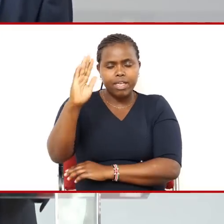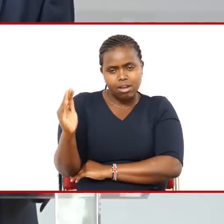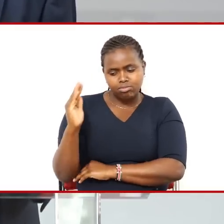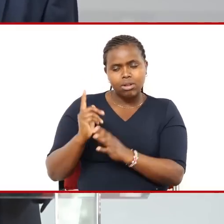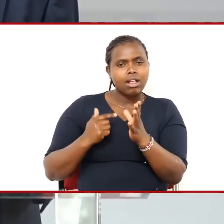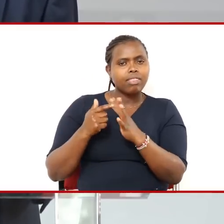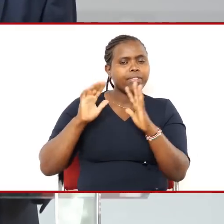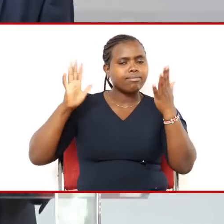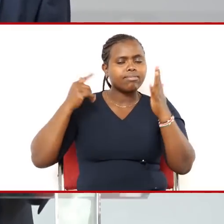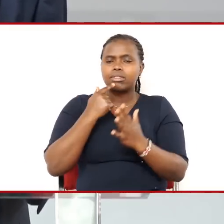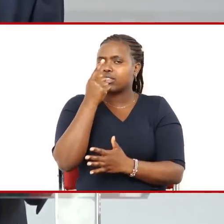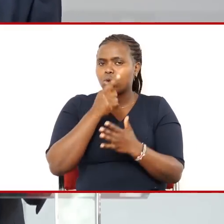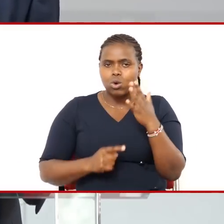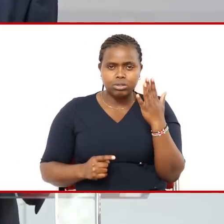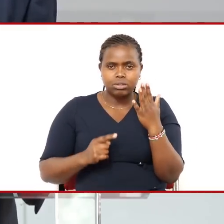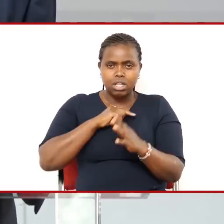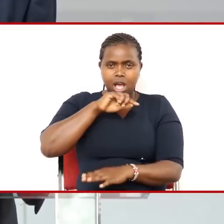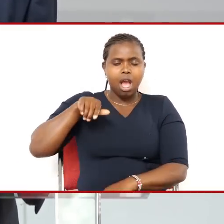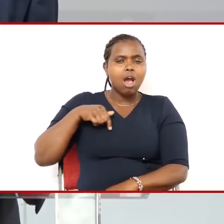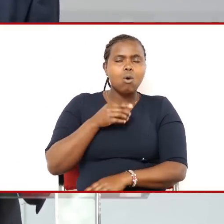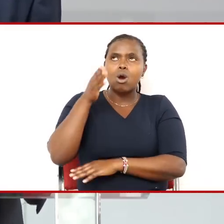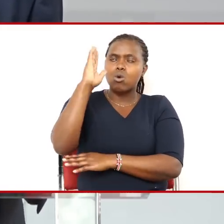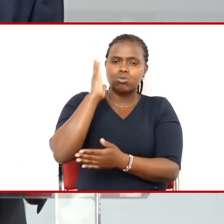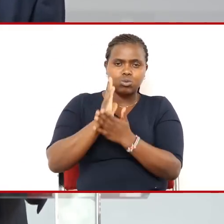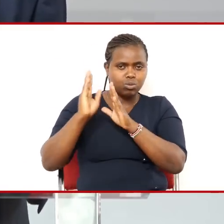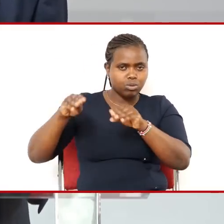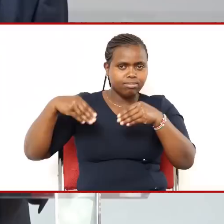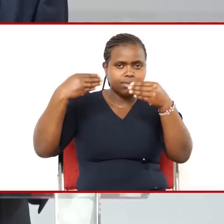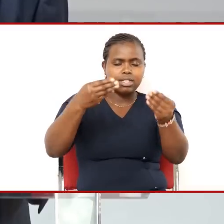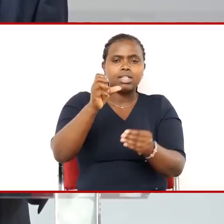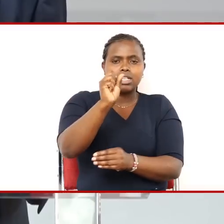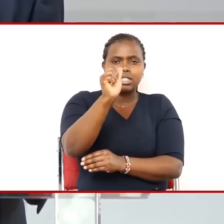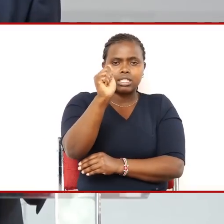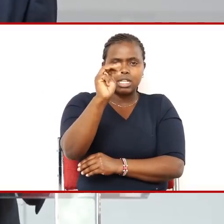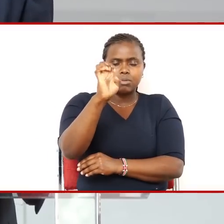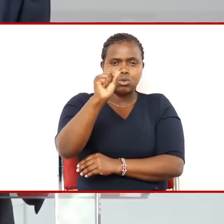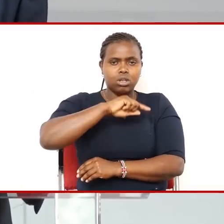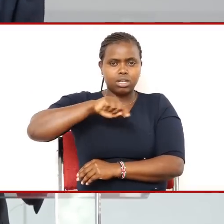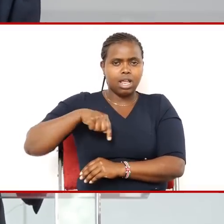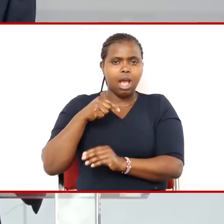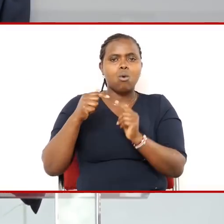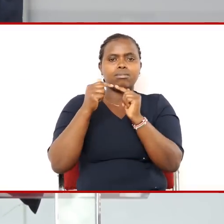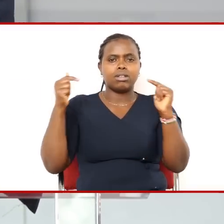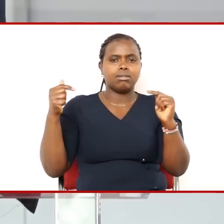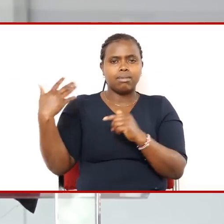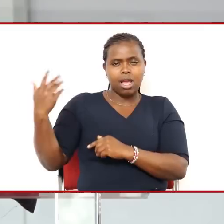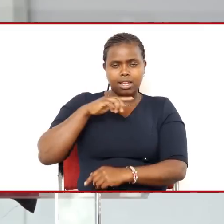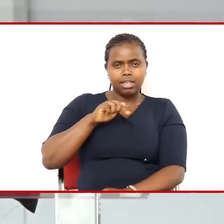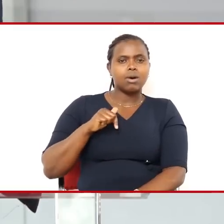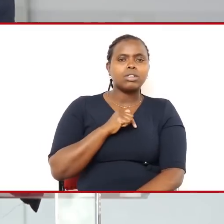to celebrate, saying, "Our God has delivered Samson, our enemy, into our